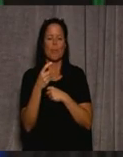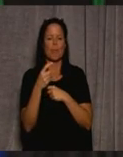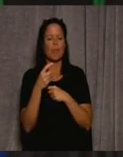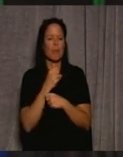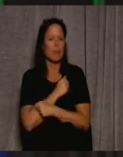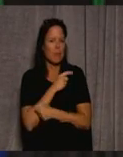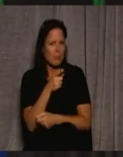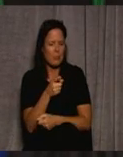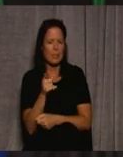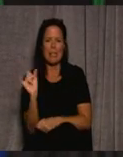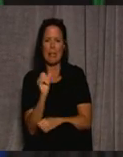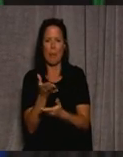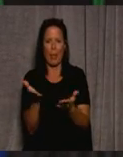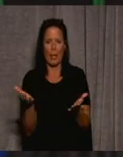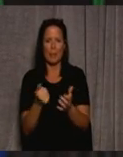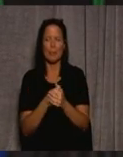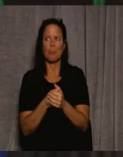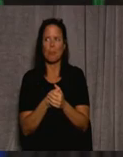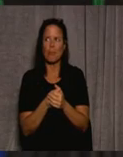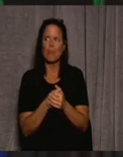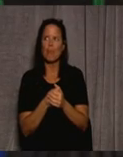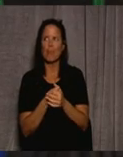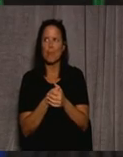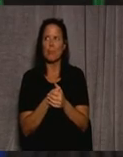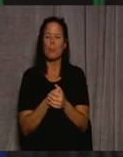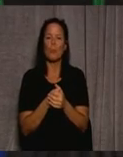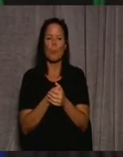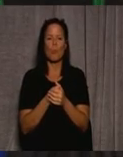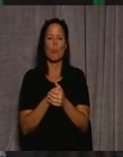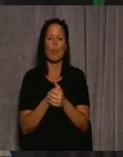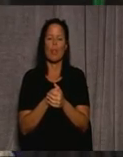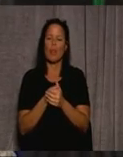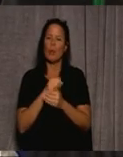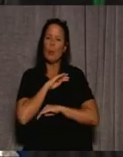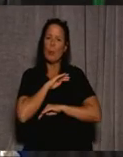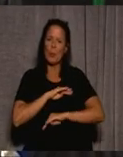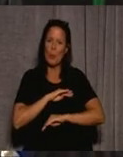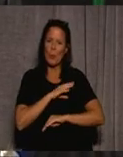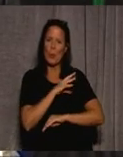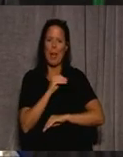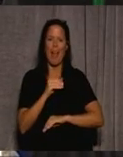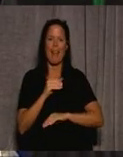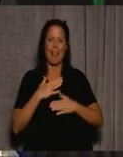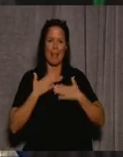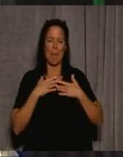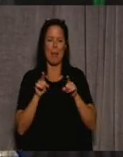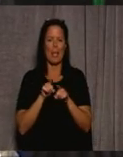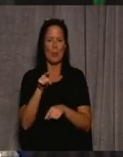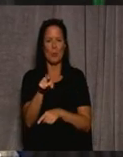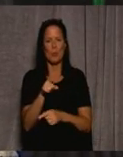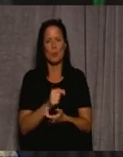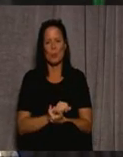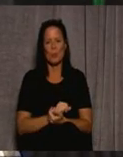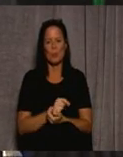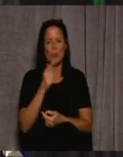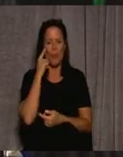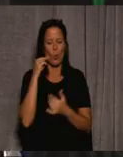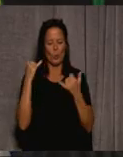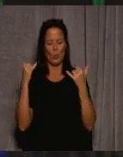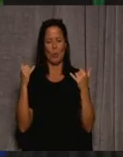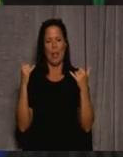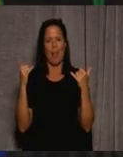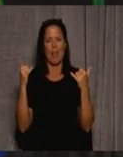you has done the same thing. And they are as relieved and as happy as you are for this great